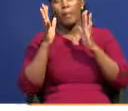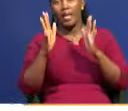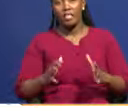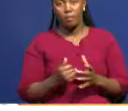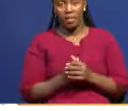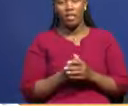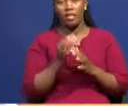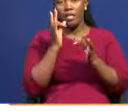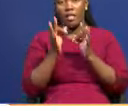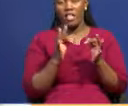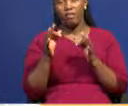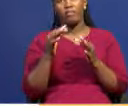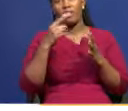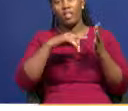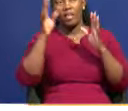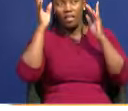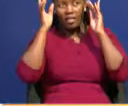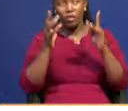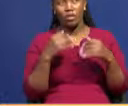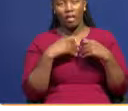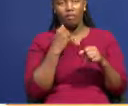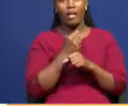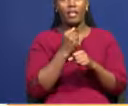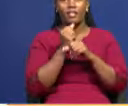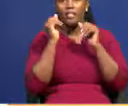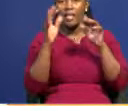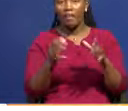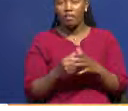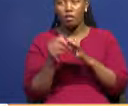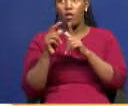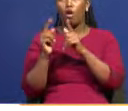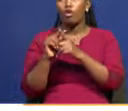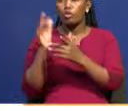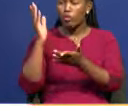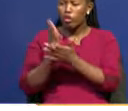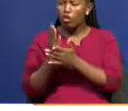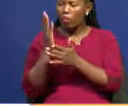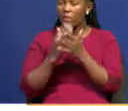radical move is done, yes. we stop on some of the things, mm-hmm. and then